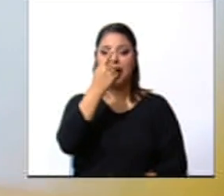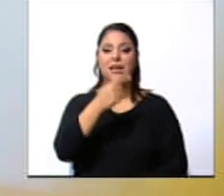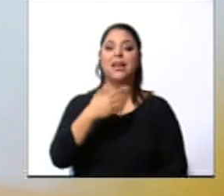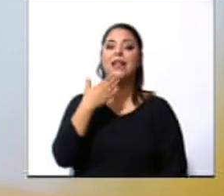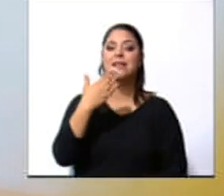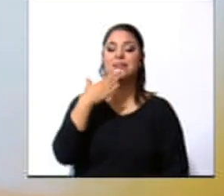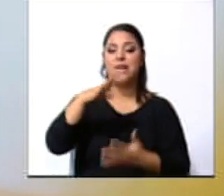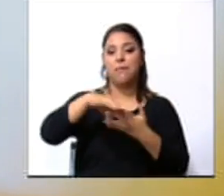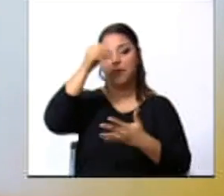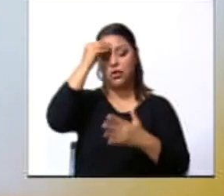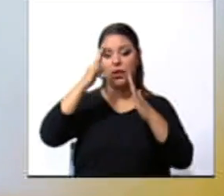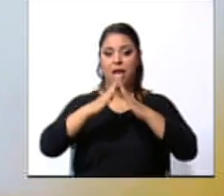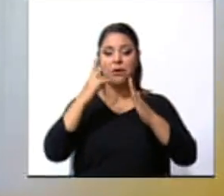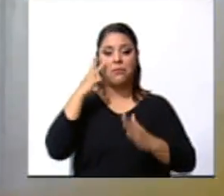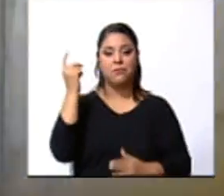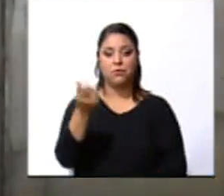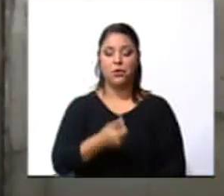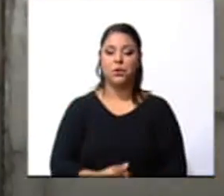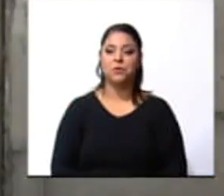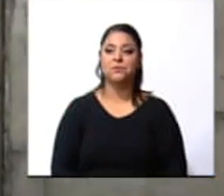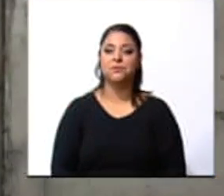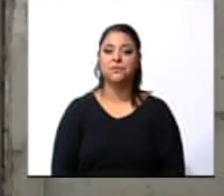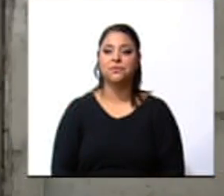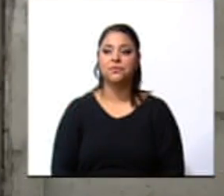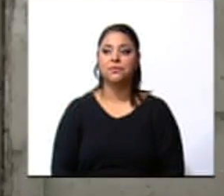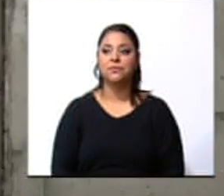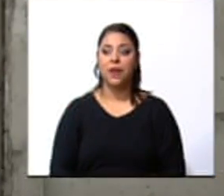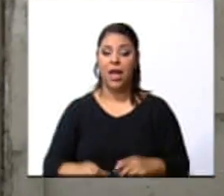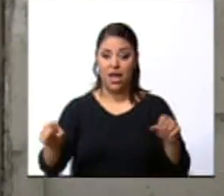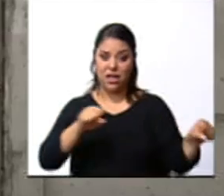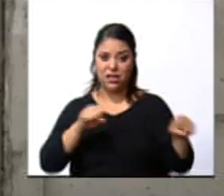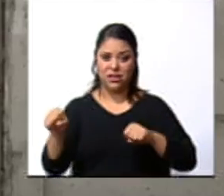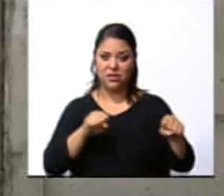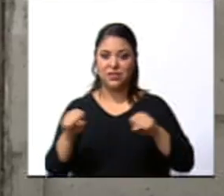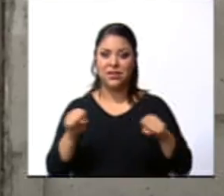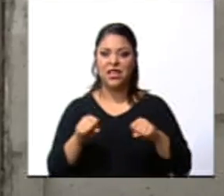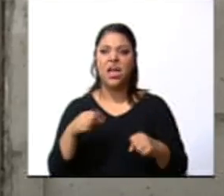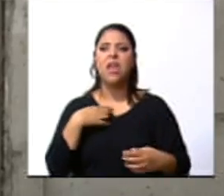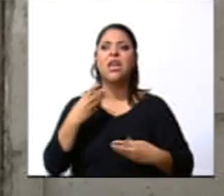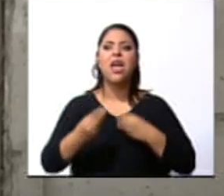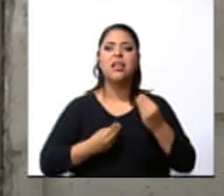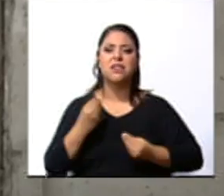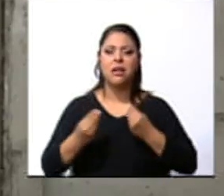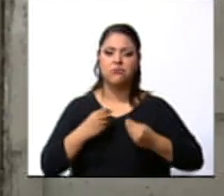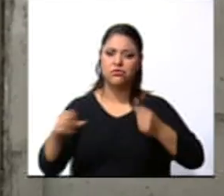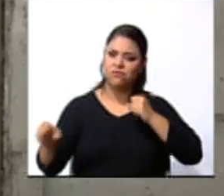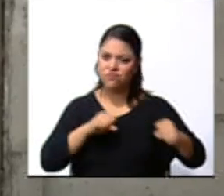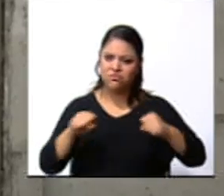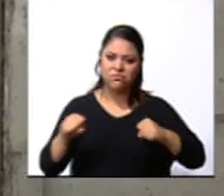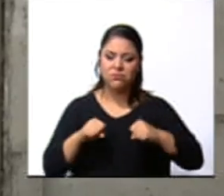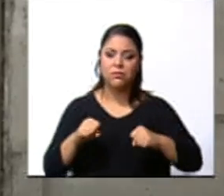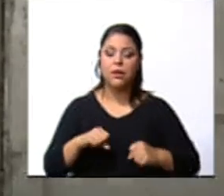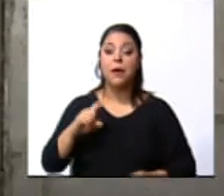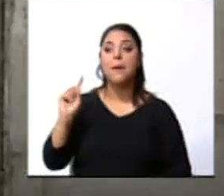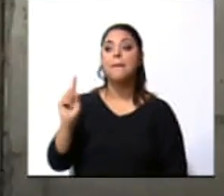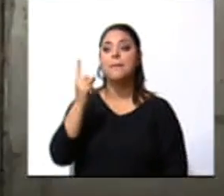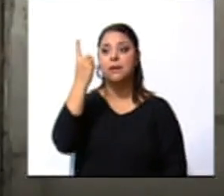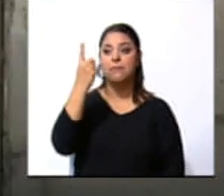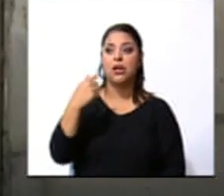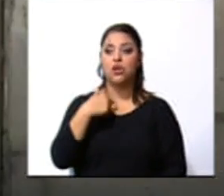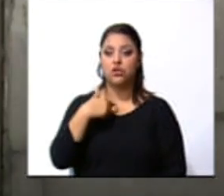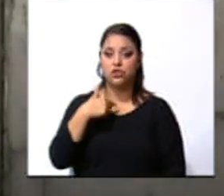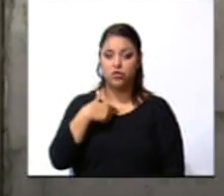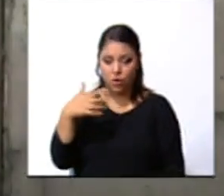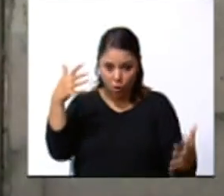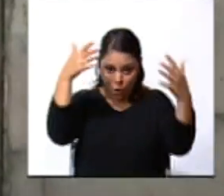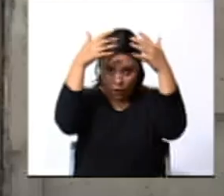So long. Earthquake. What did I do in the earthquake? First, I covered